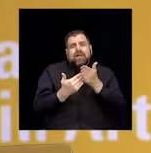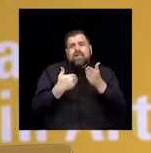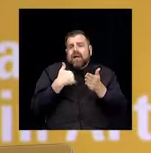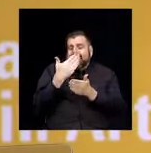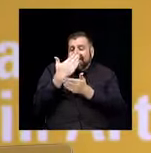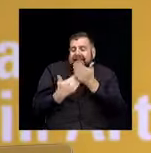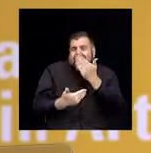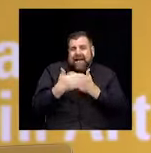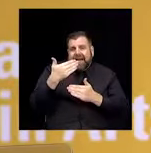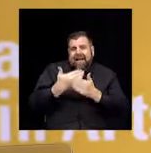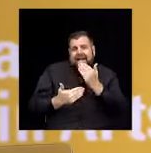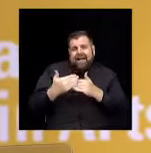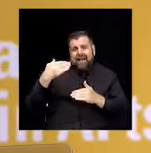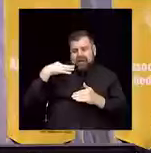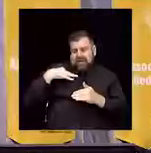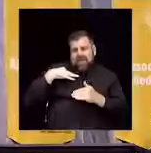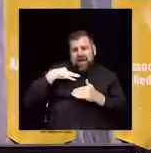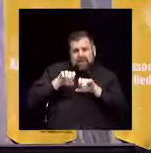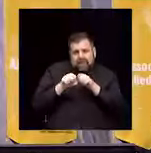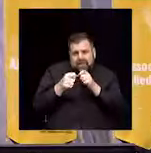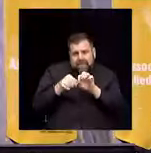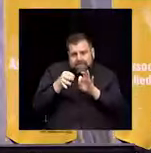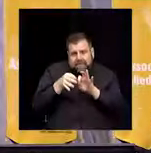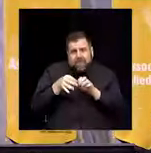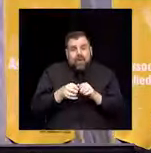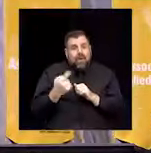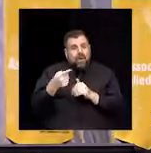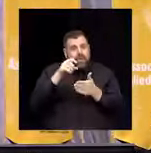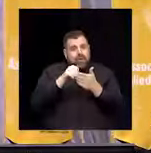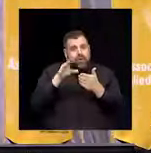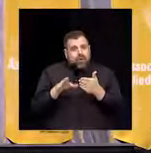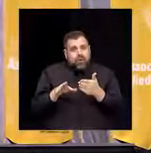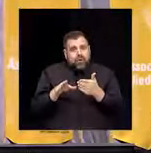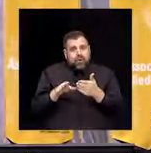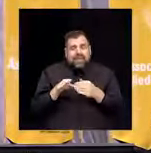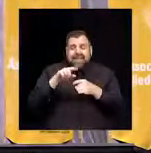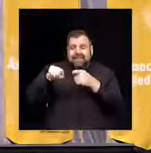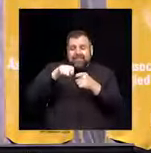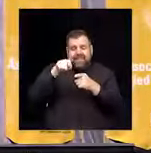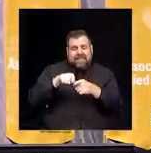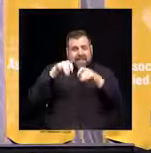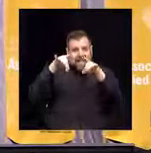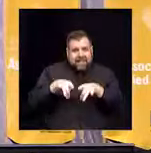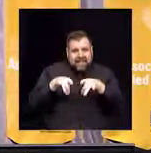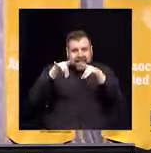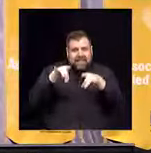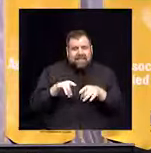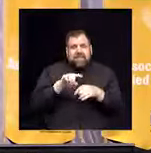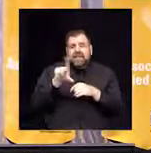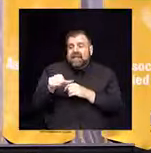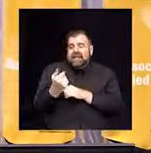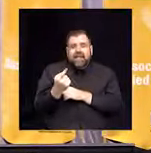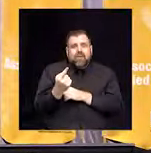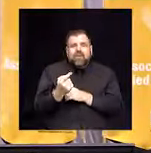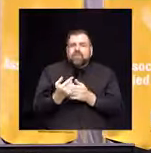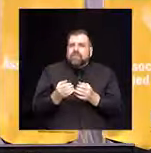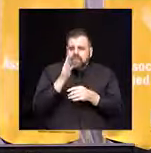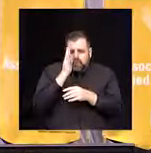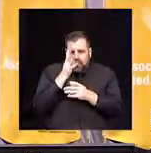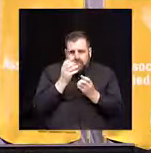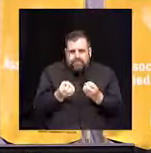handcrafted fabrics. One student tie-dyed fabric with ice, while another created hundreds of